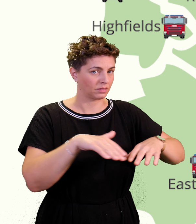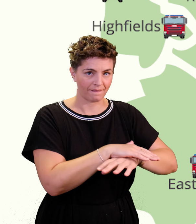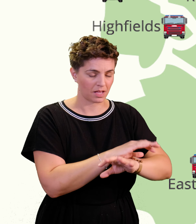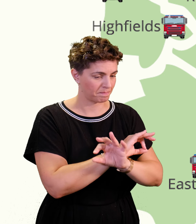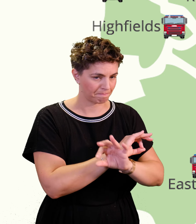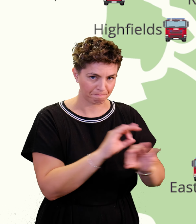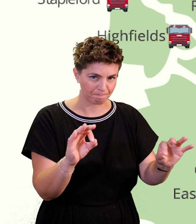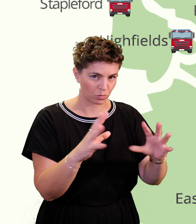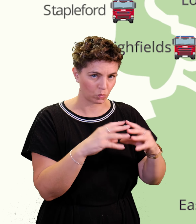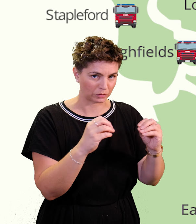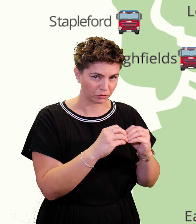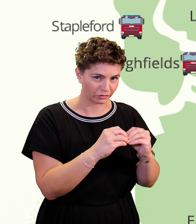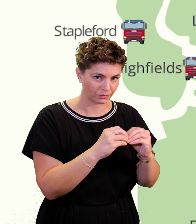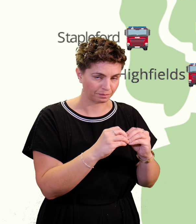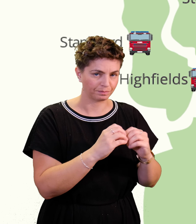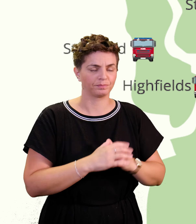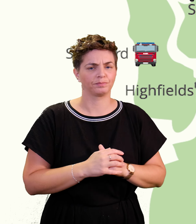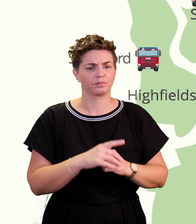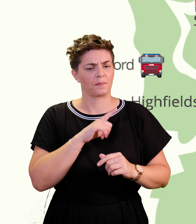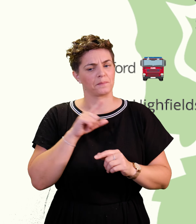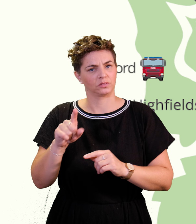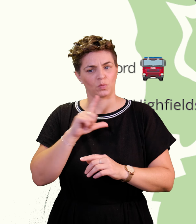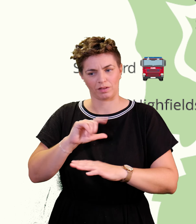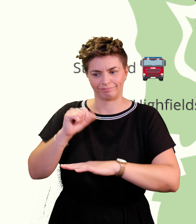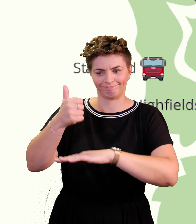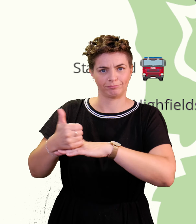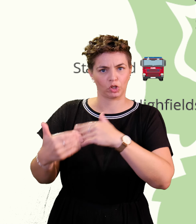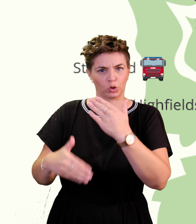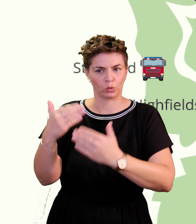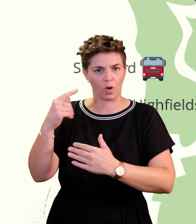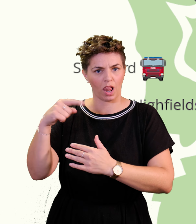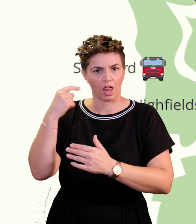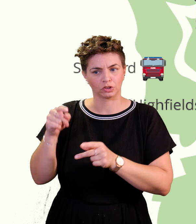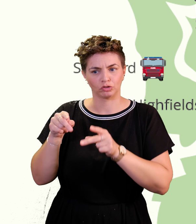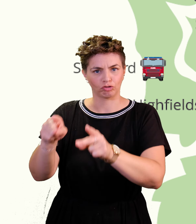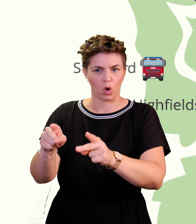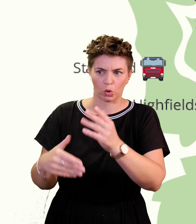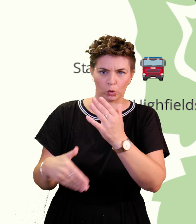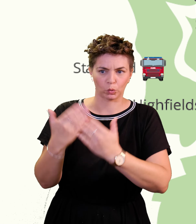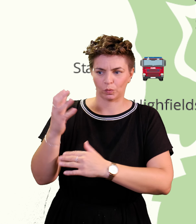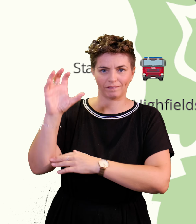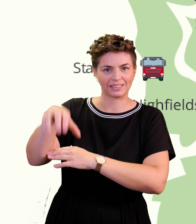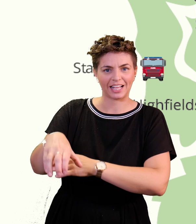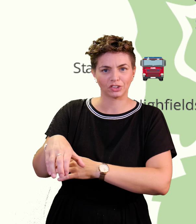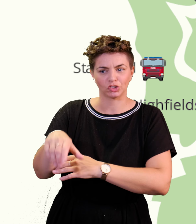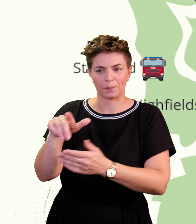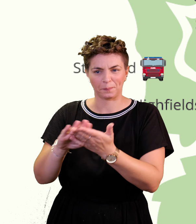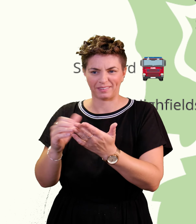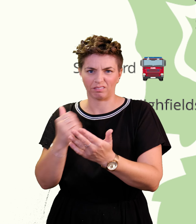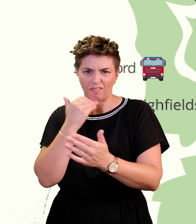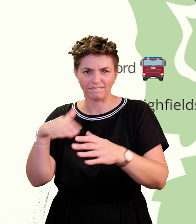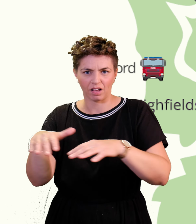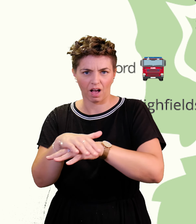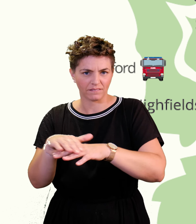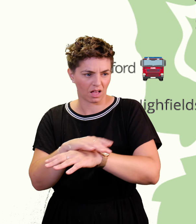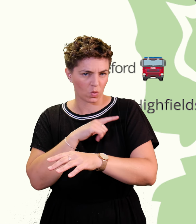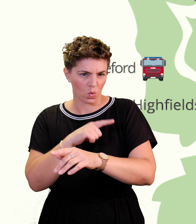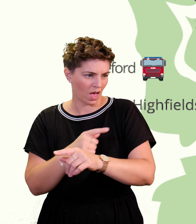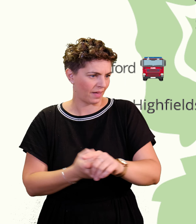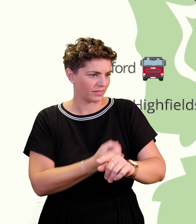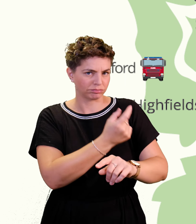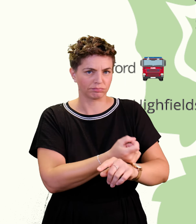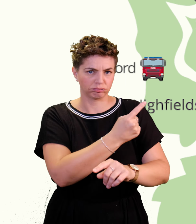station at all. But because we built the London Road fire station just over Trent Bridge, that will compensate for the amount of